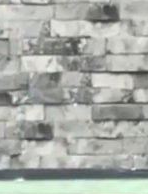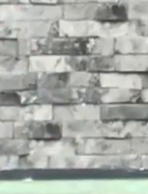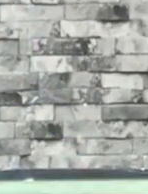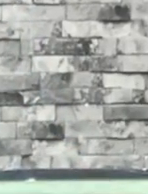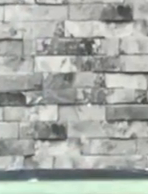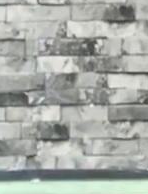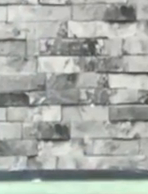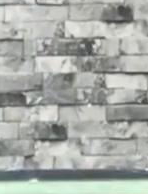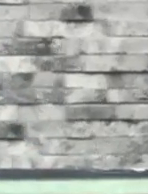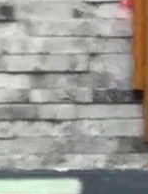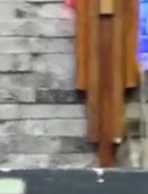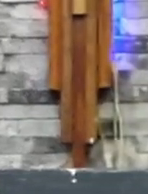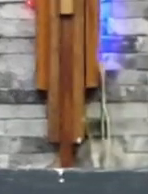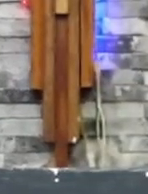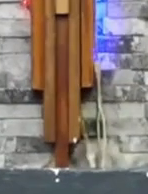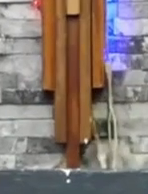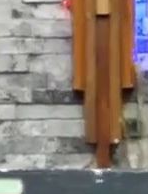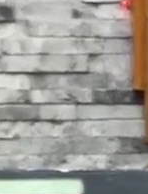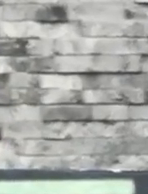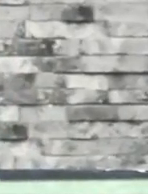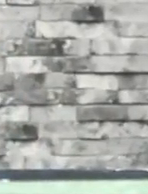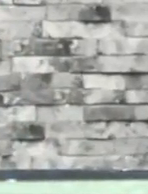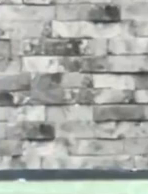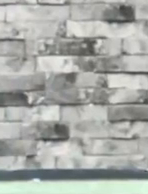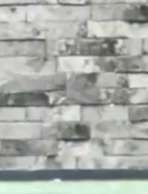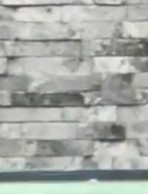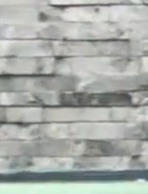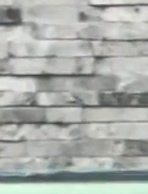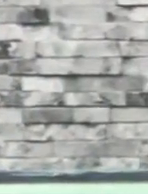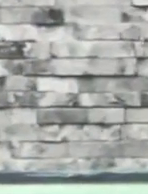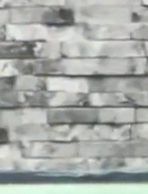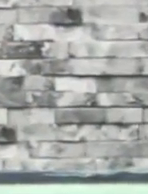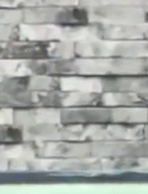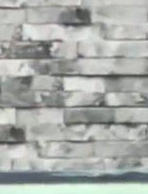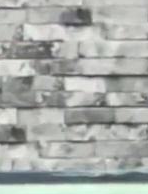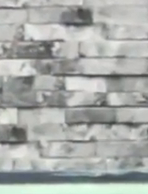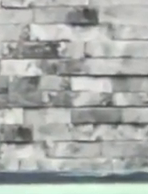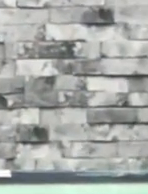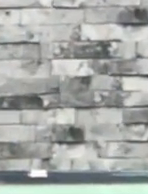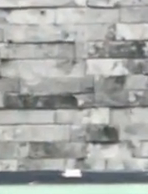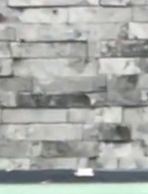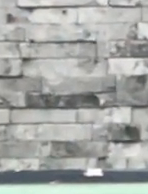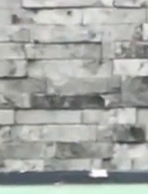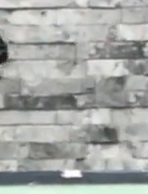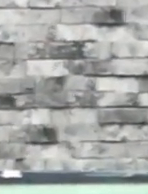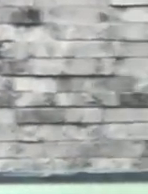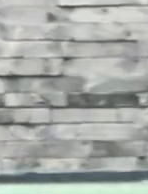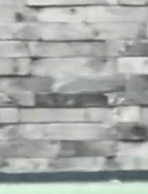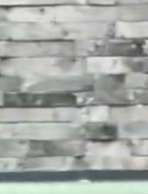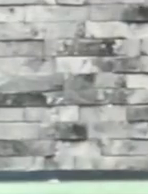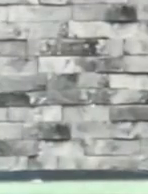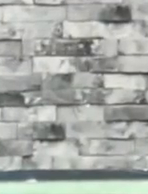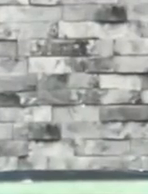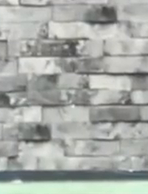dream, katika hilo ndoto, a being presented itself. A being. Nyuki akajiwasilisha. Sio